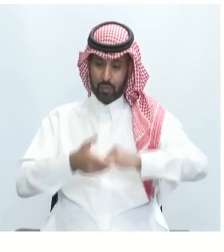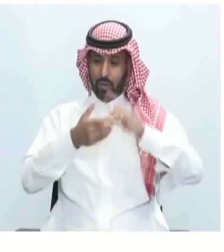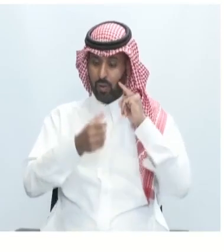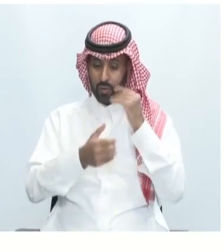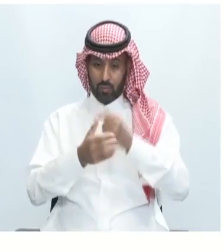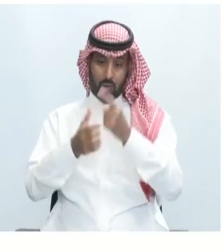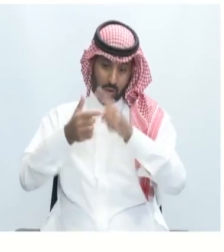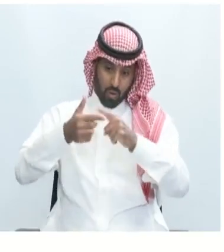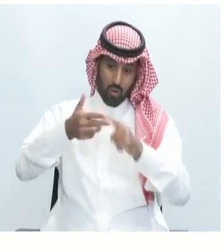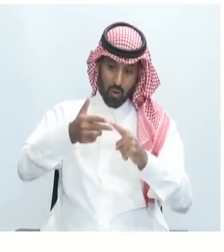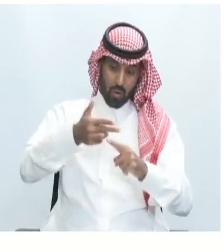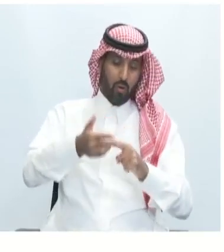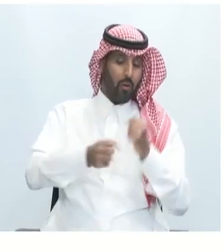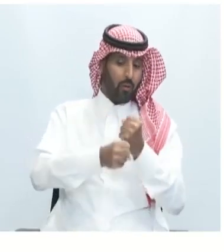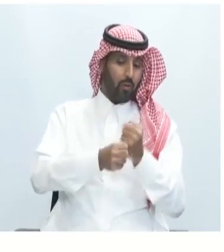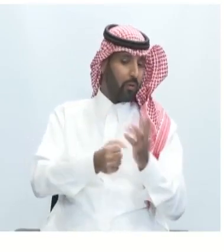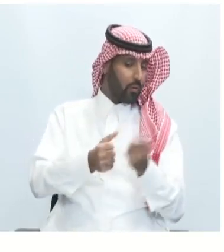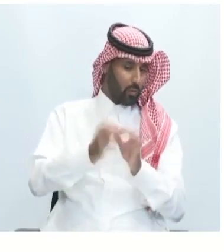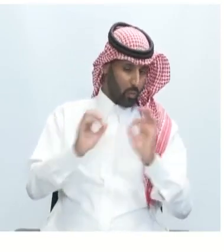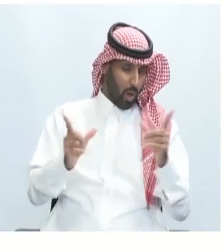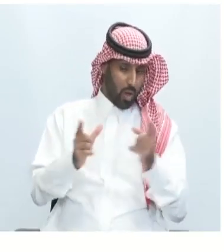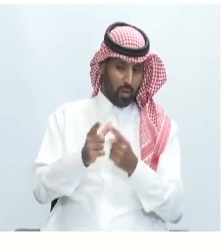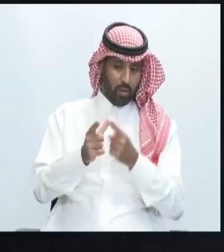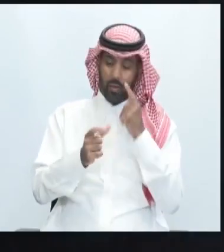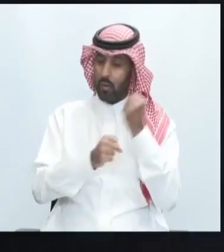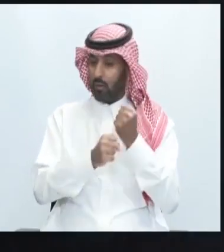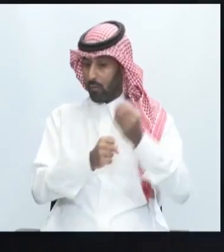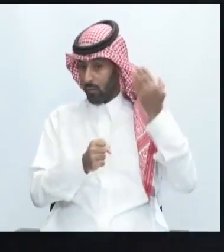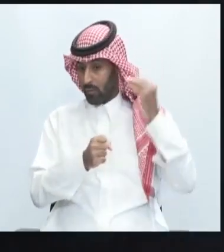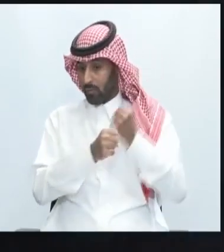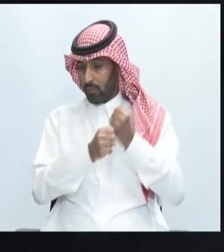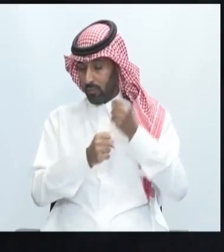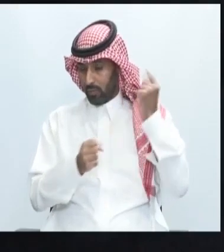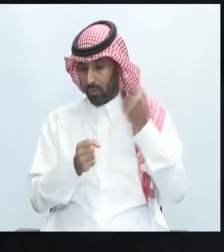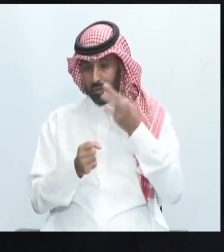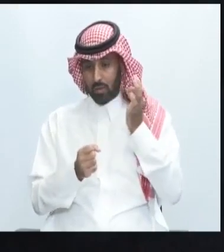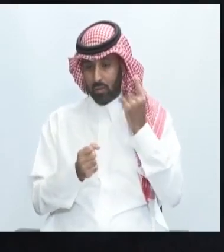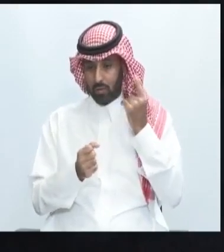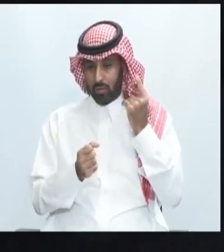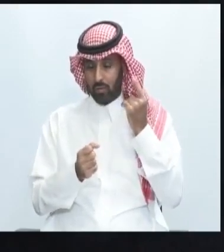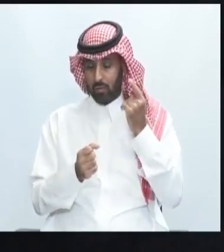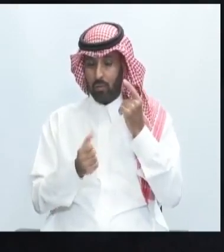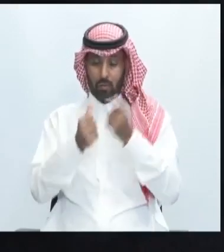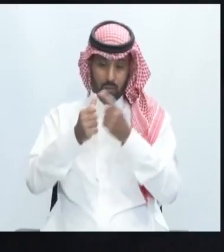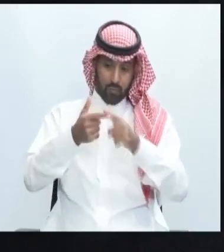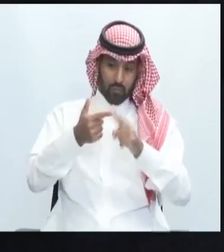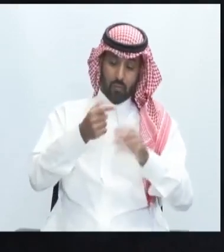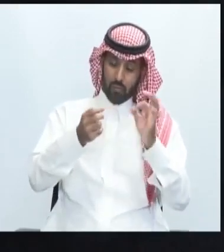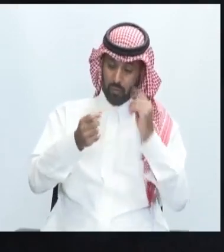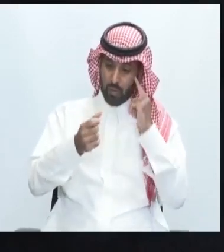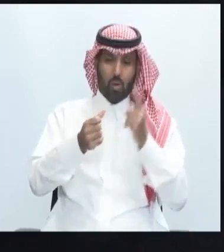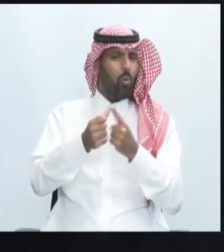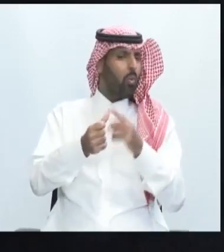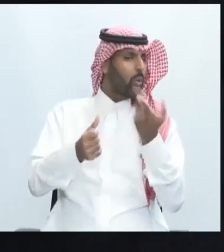the order of the events clearer. So you can use either the past perfect or the simple past, but using the past